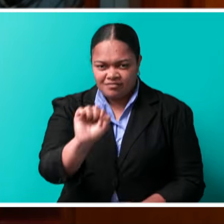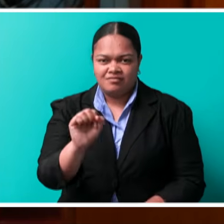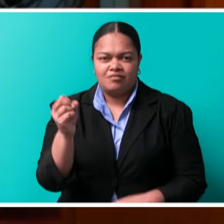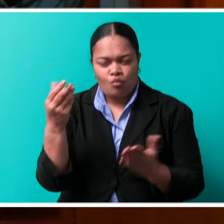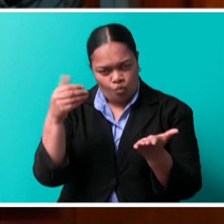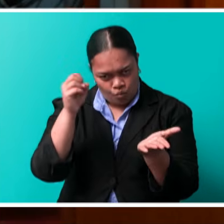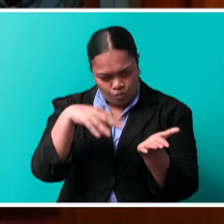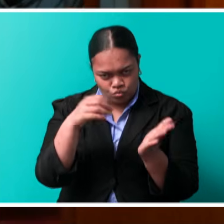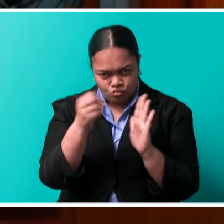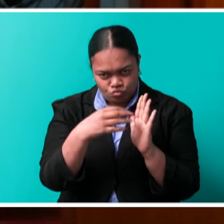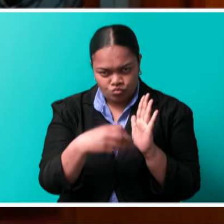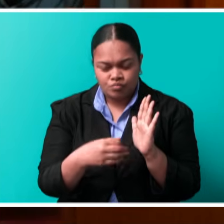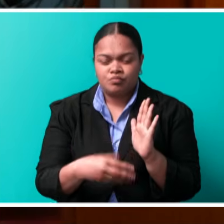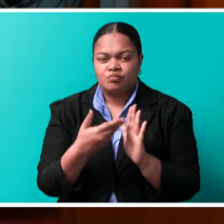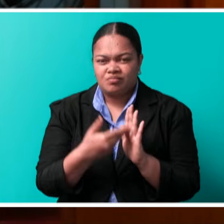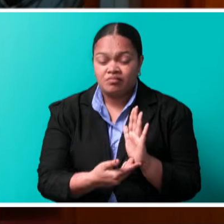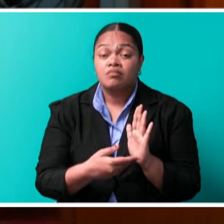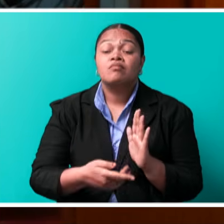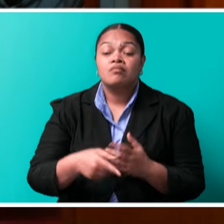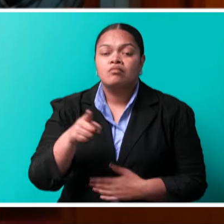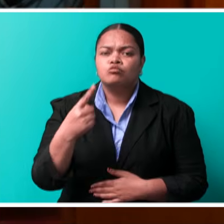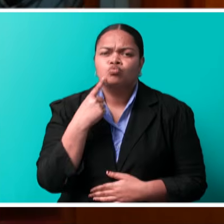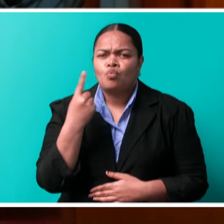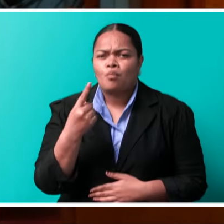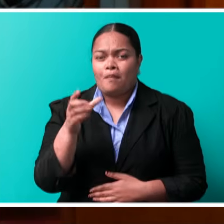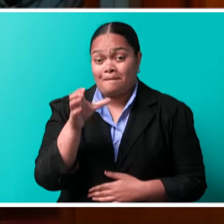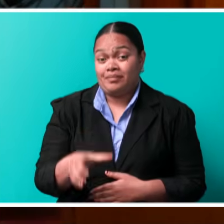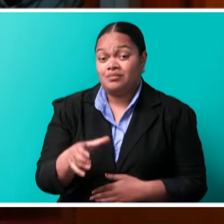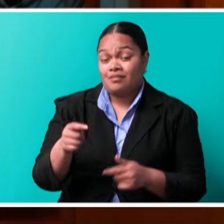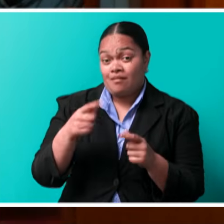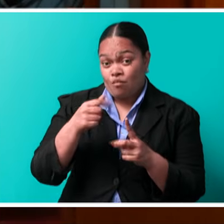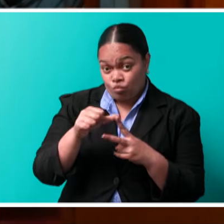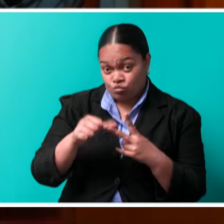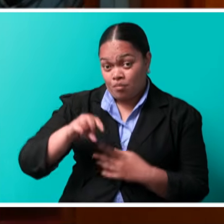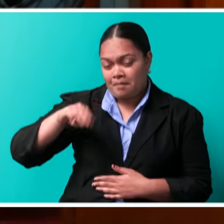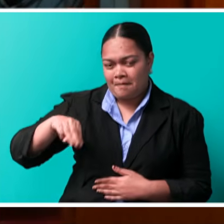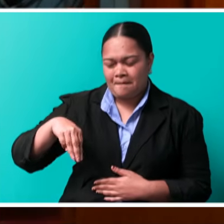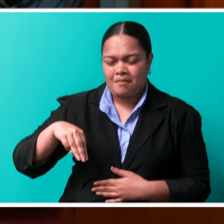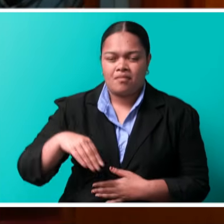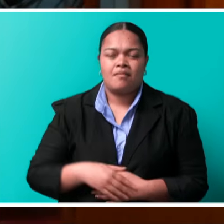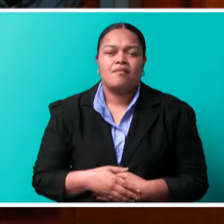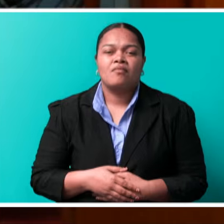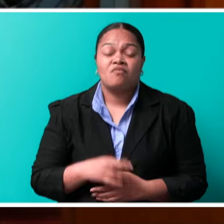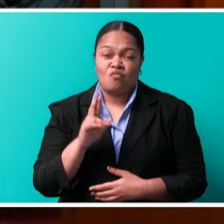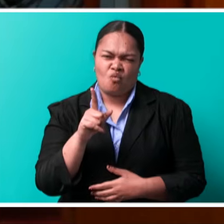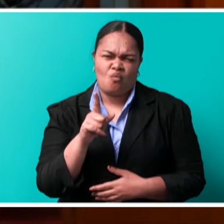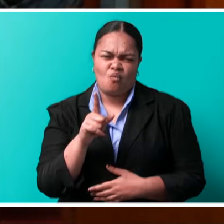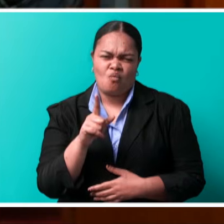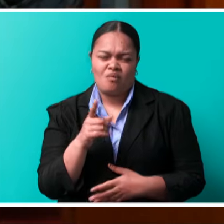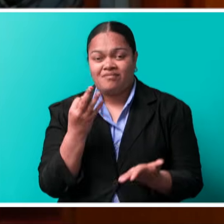Opposition spokesperson or spokesmember for Finance. I thank him